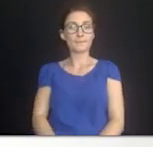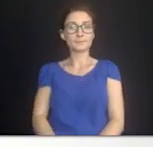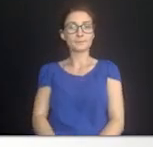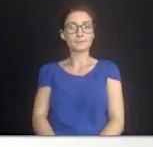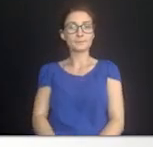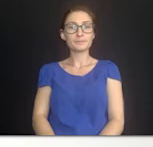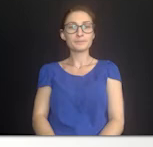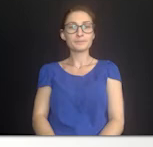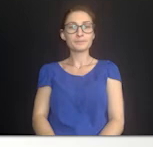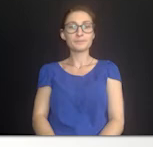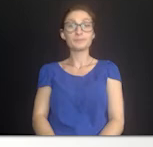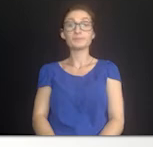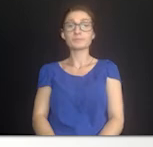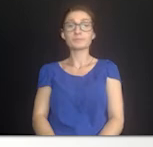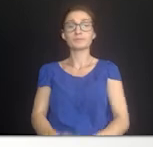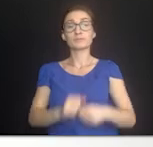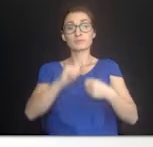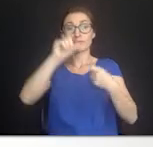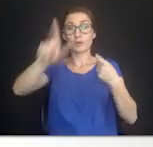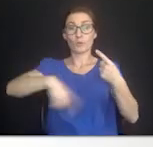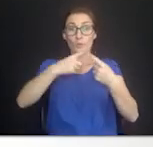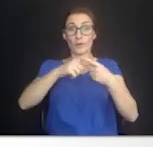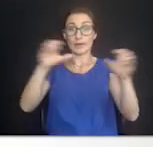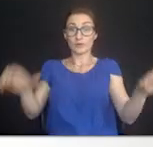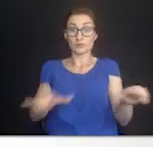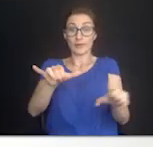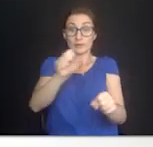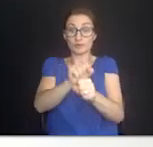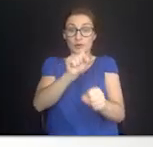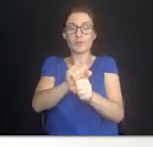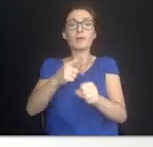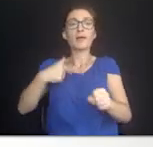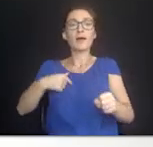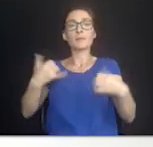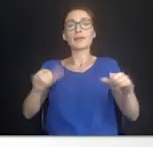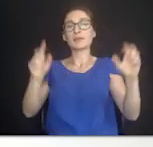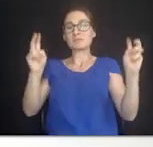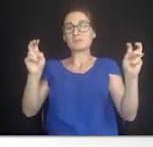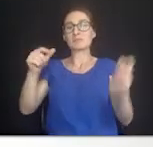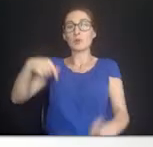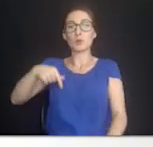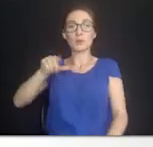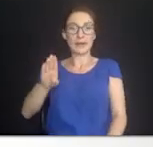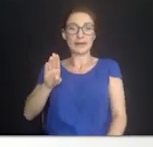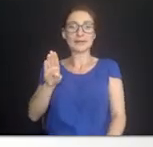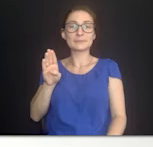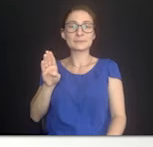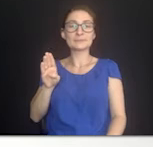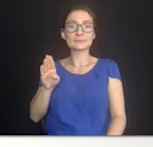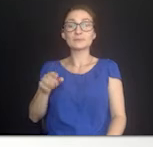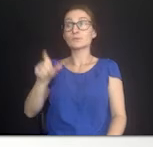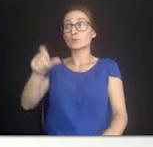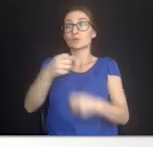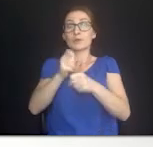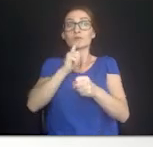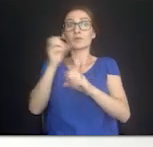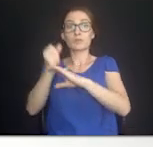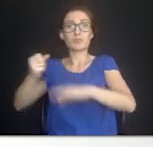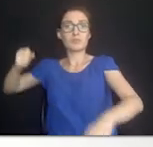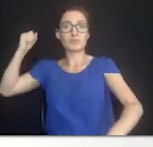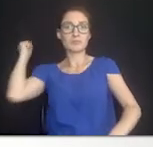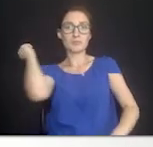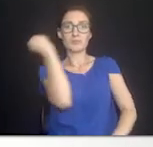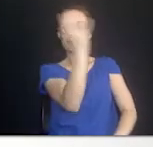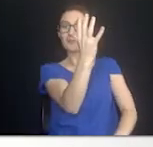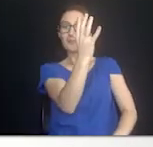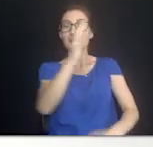And when I do that, I'm playing the quarterback, right? You've got to make sure that you're getting a ball downfield to receivers or out